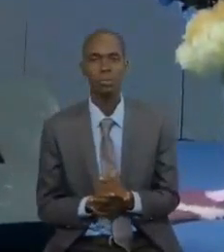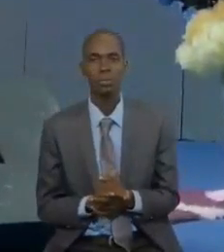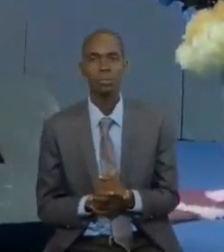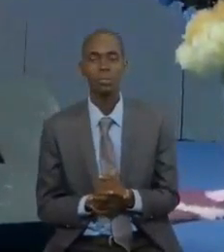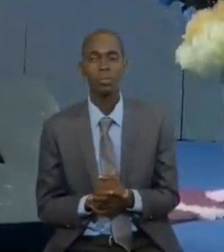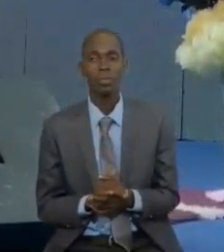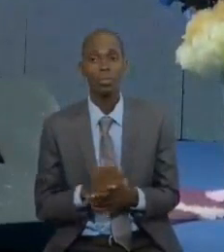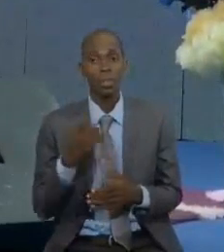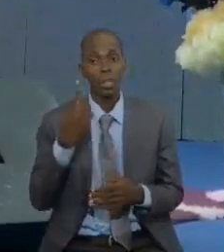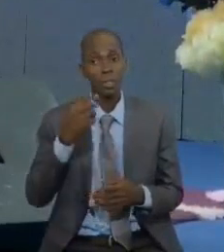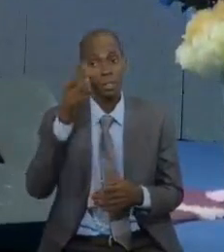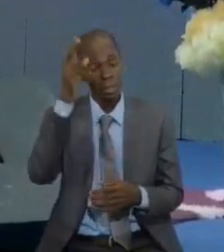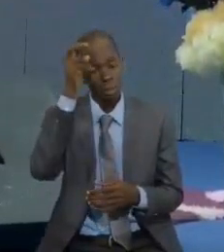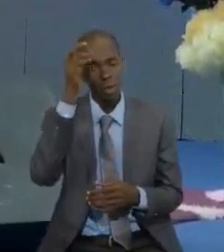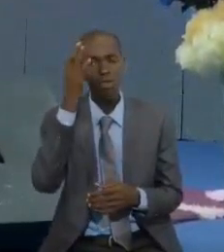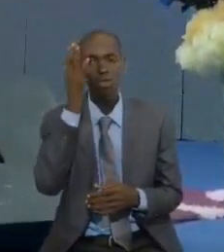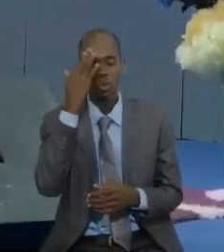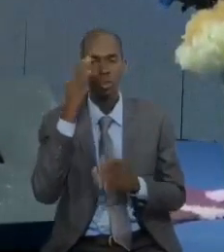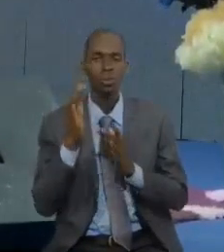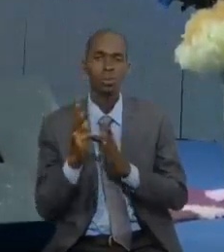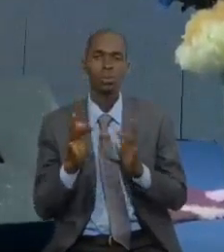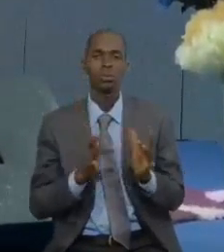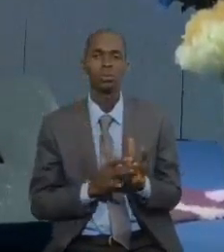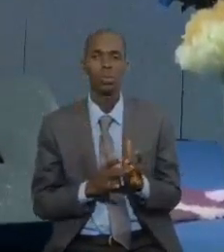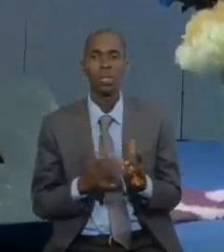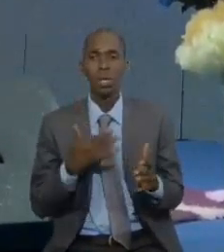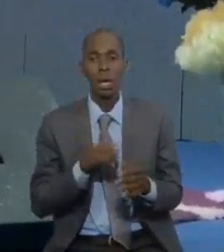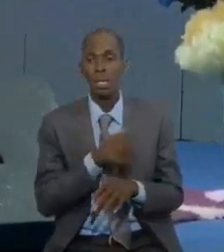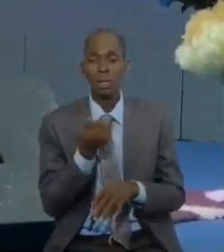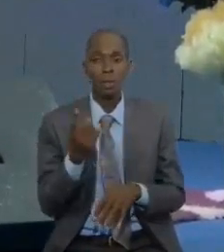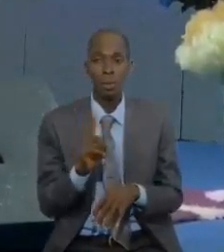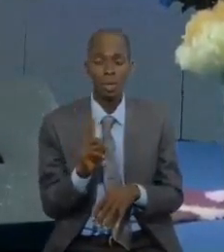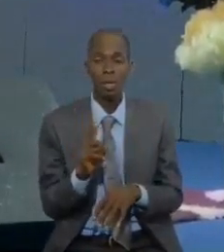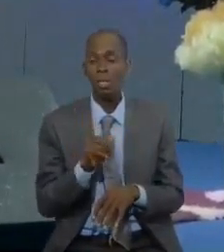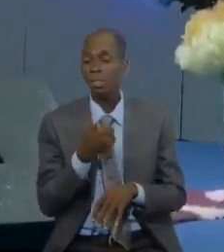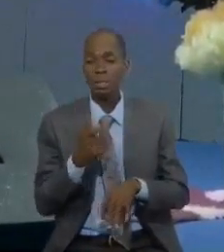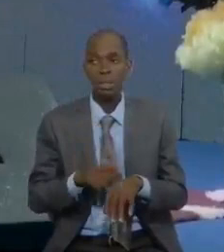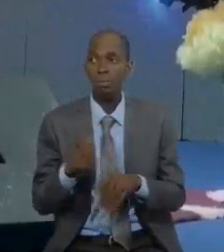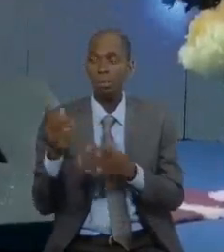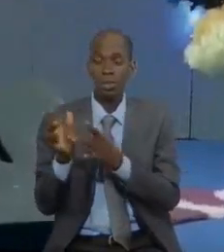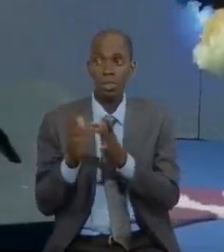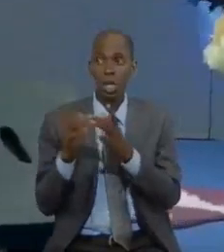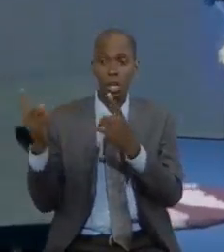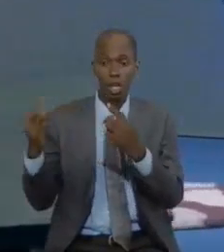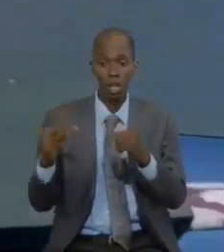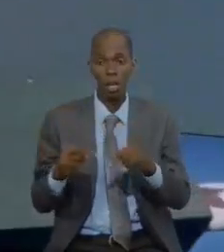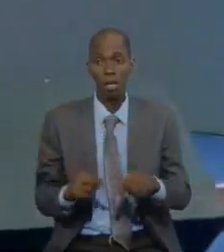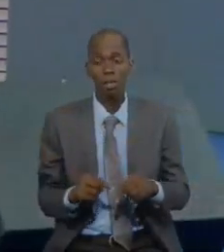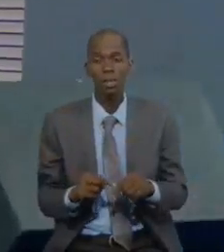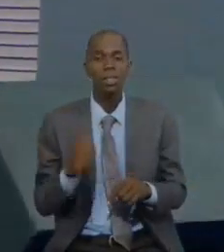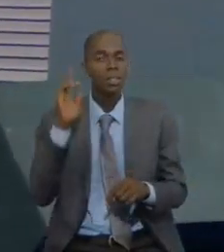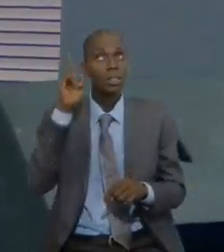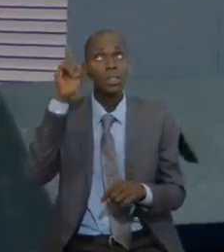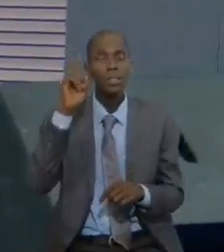The demons knew him, and whenever he came, wherever he came, he broke